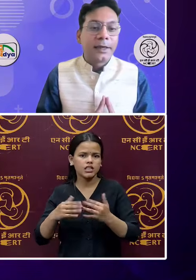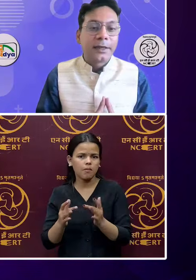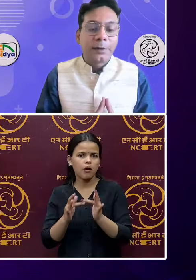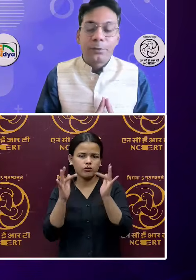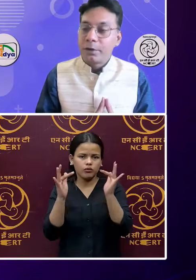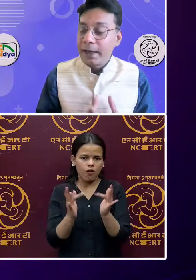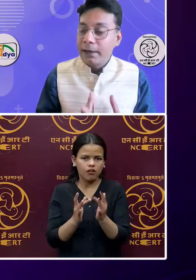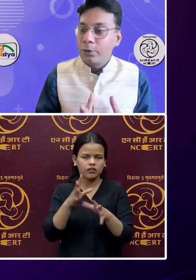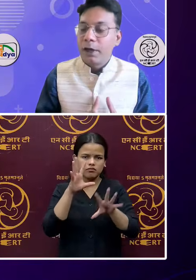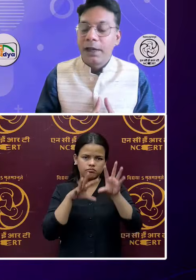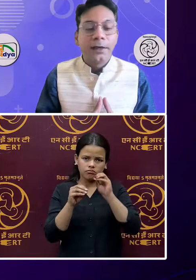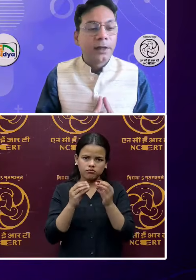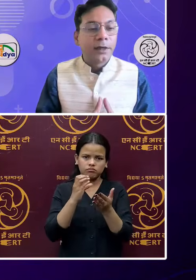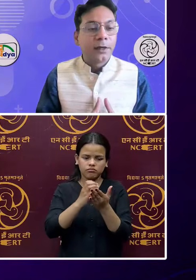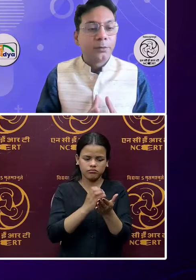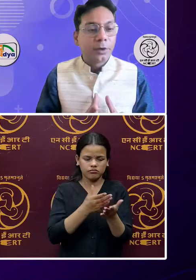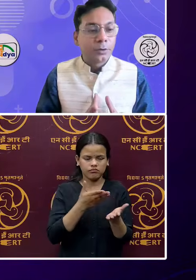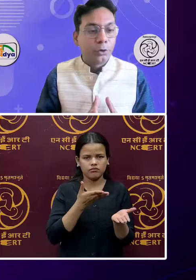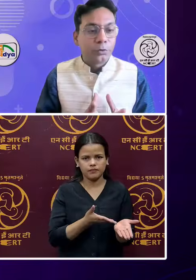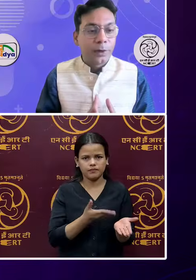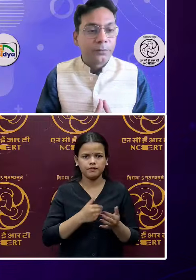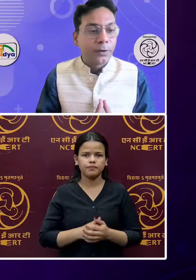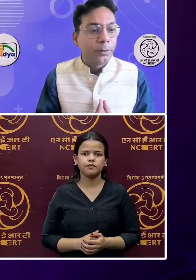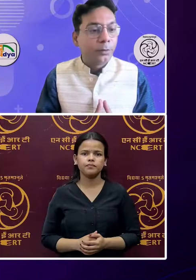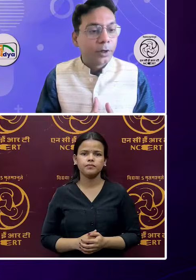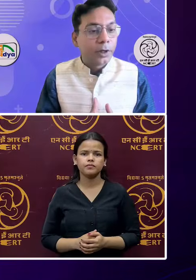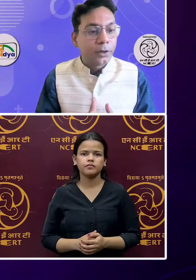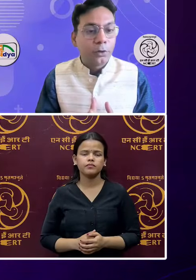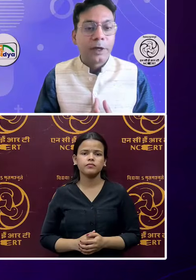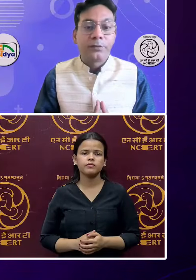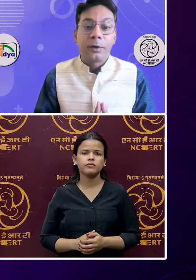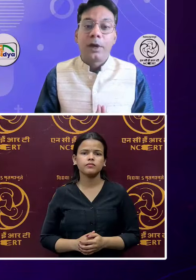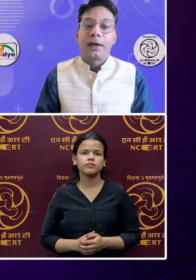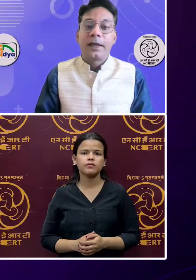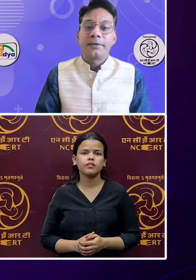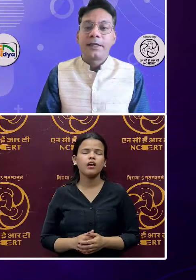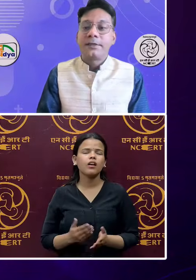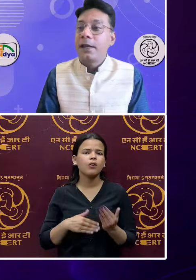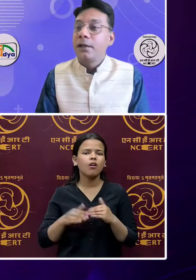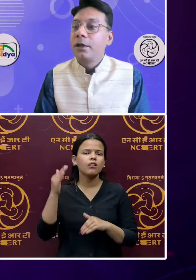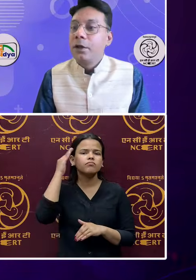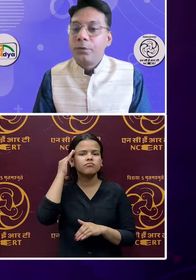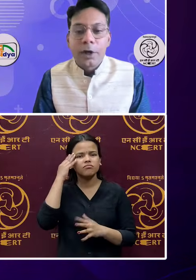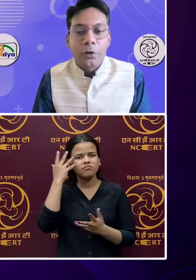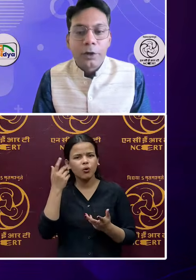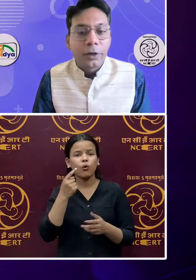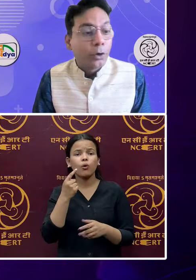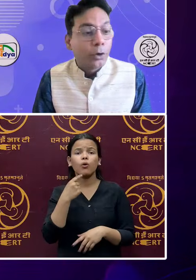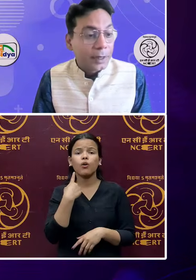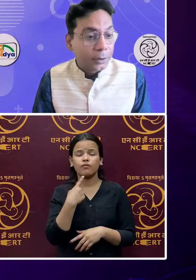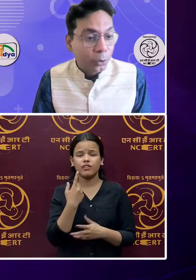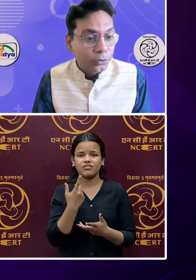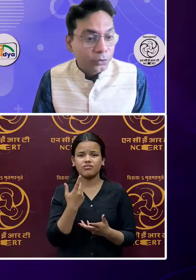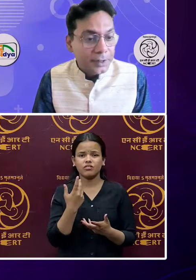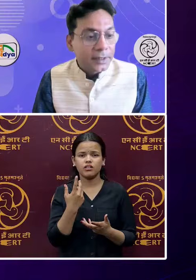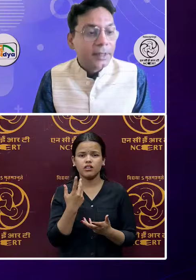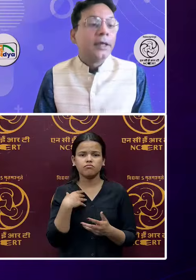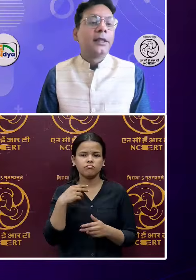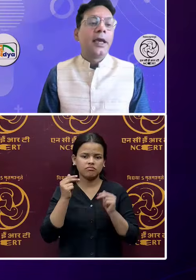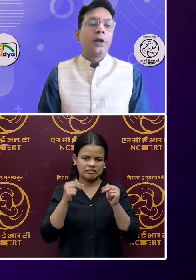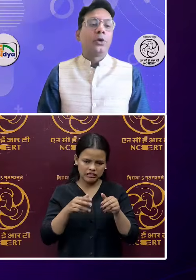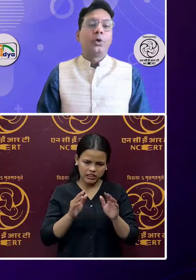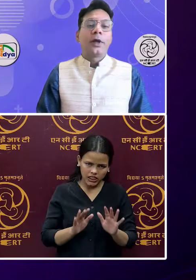online learning, that online learning course platform are essential for offering online